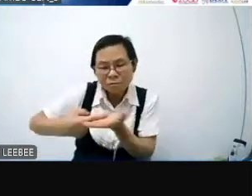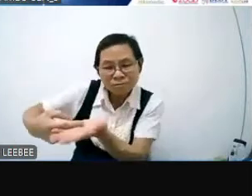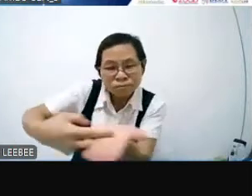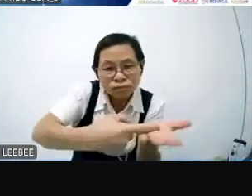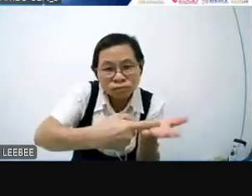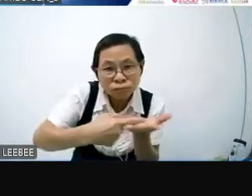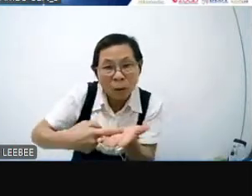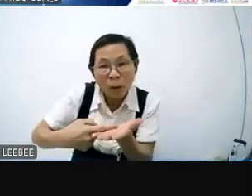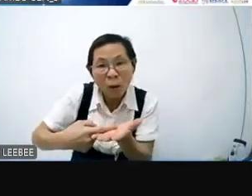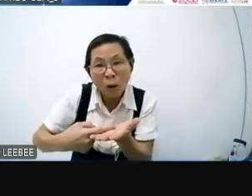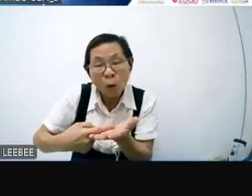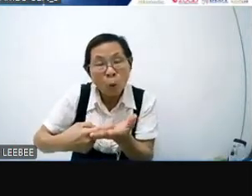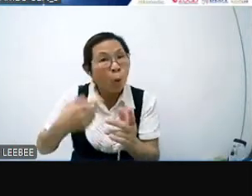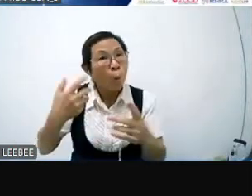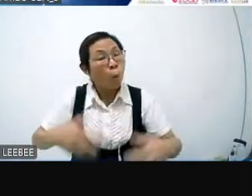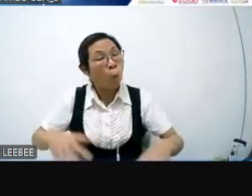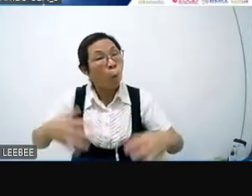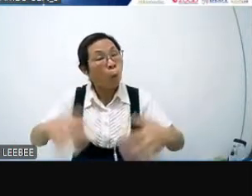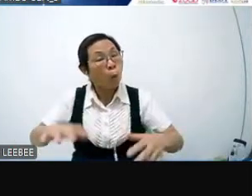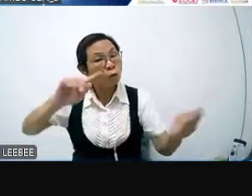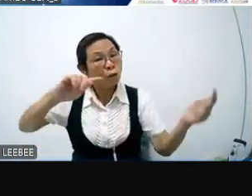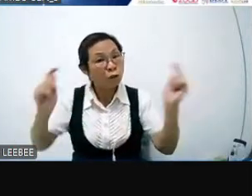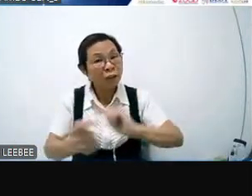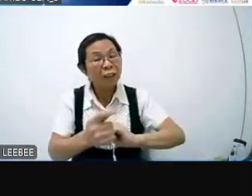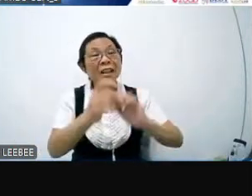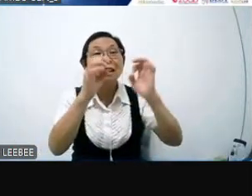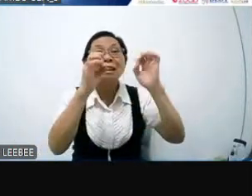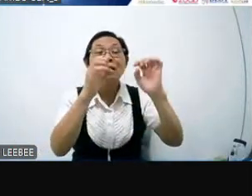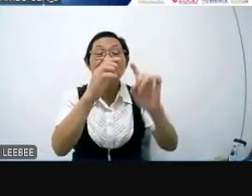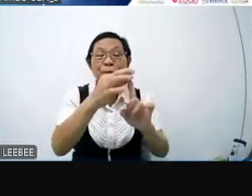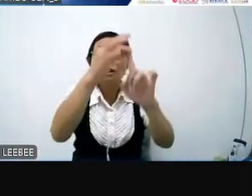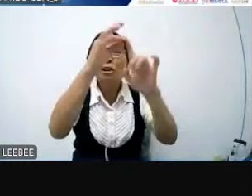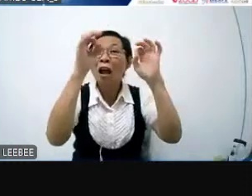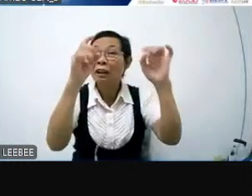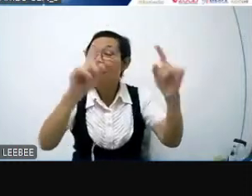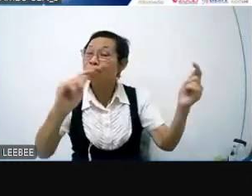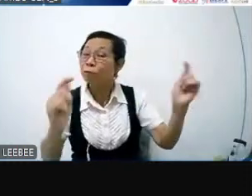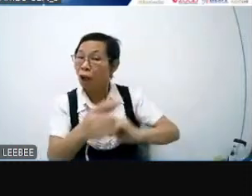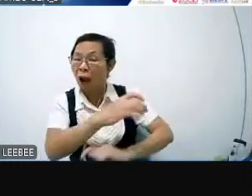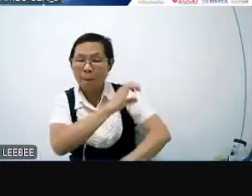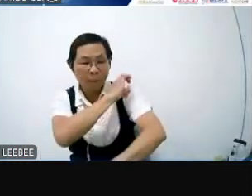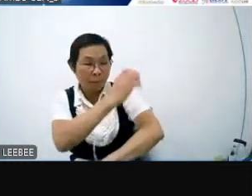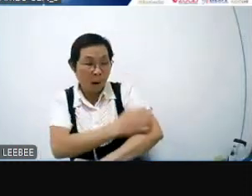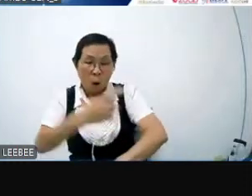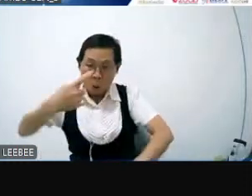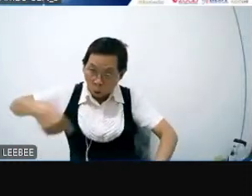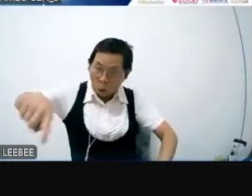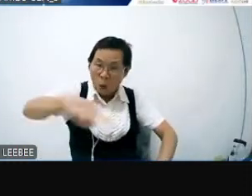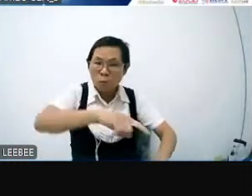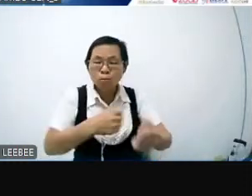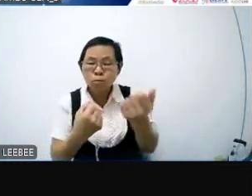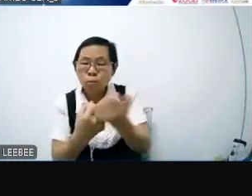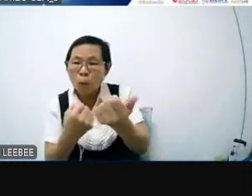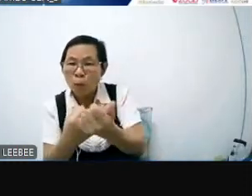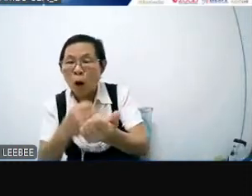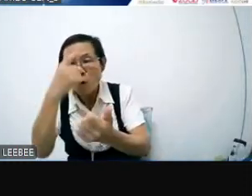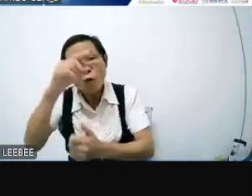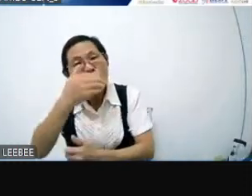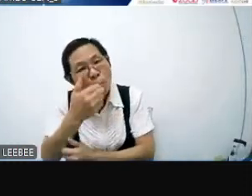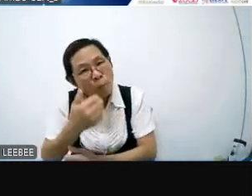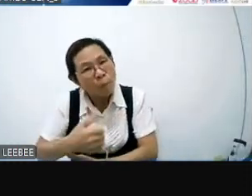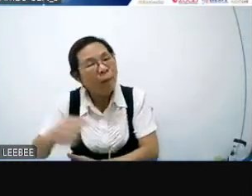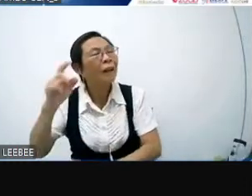to impactful changes in special education and also empower us all to advocate for better